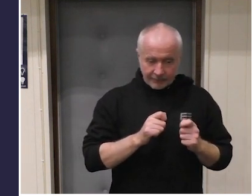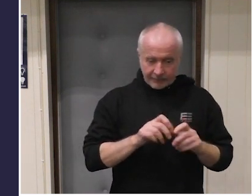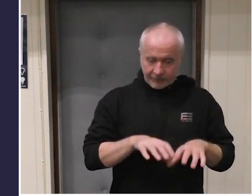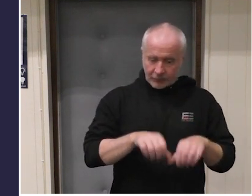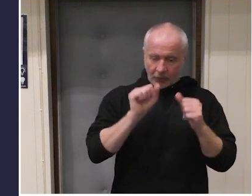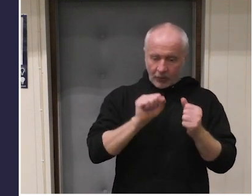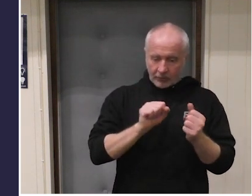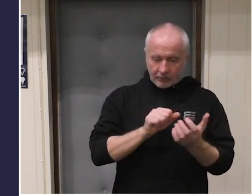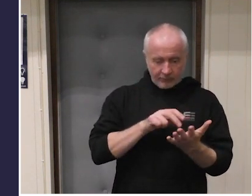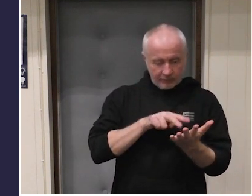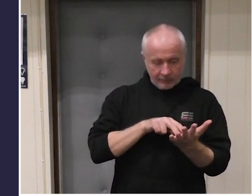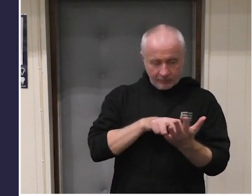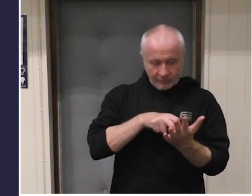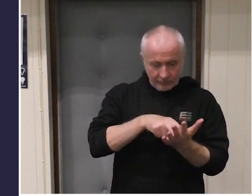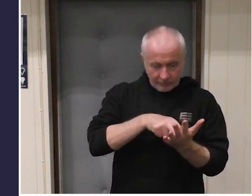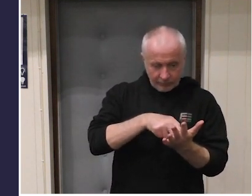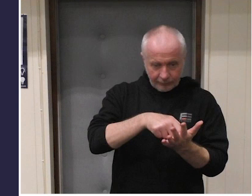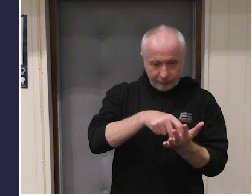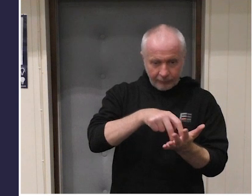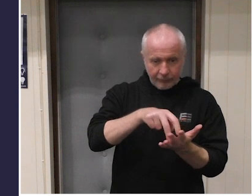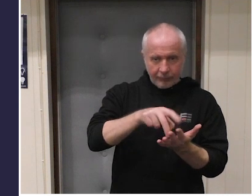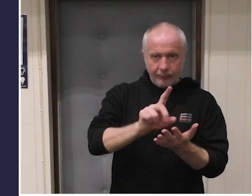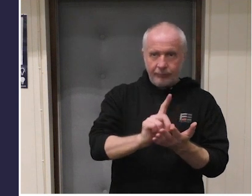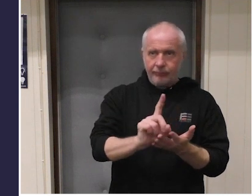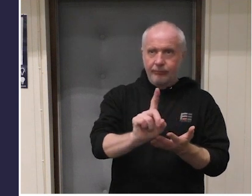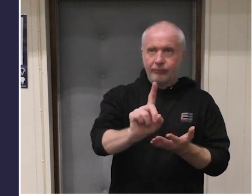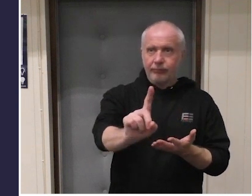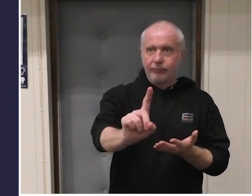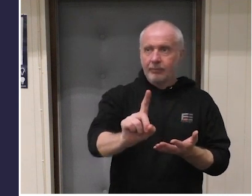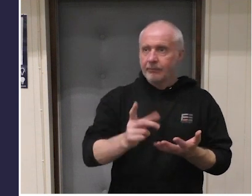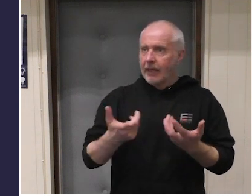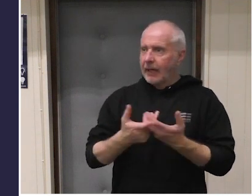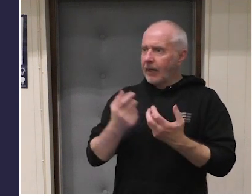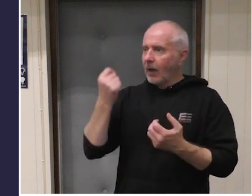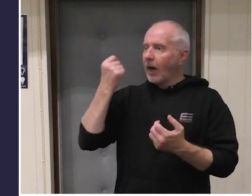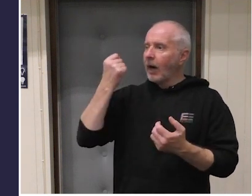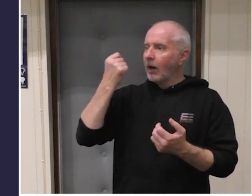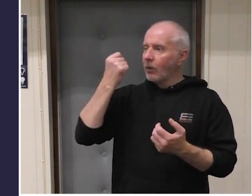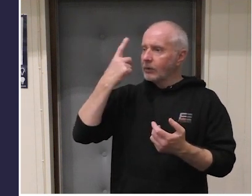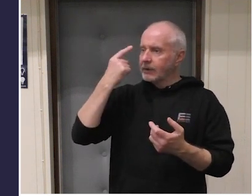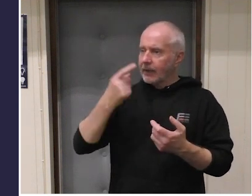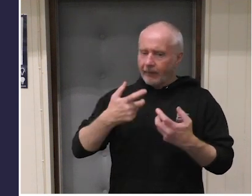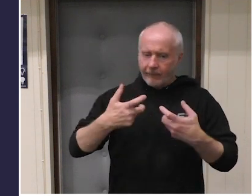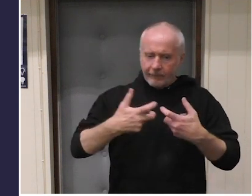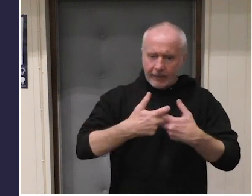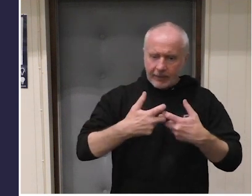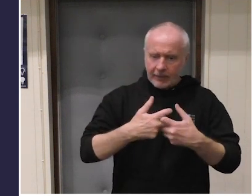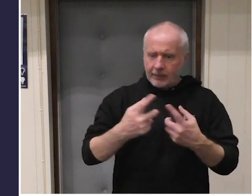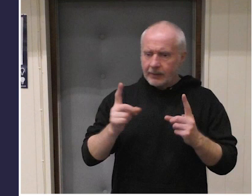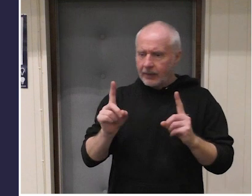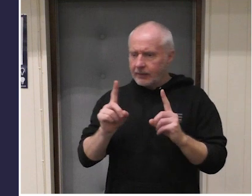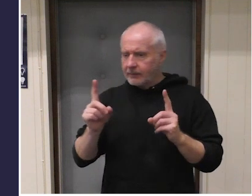life and form? How can we understand this in terms of physics ideas?